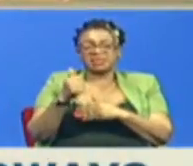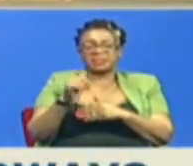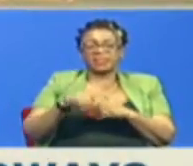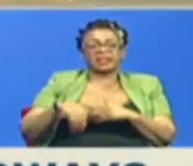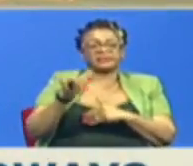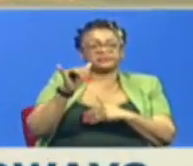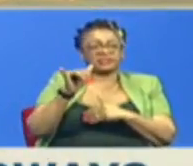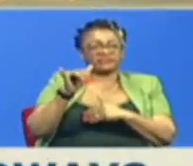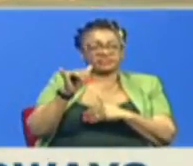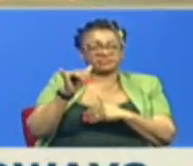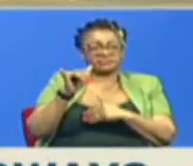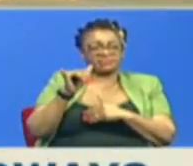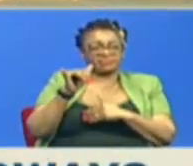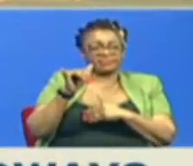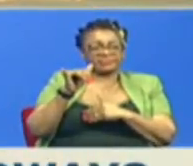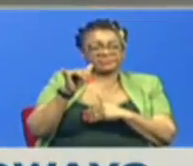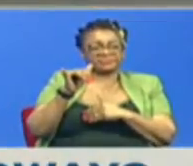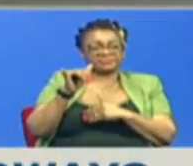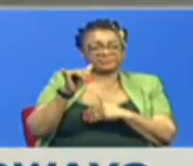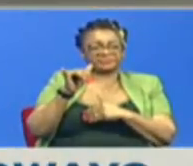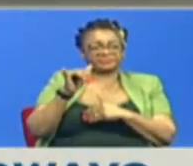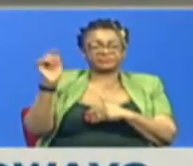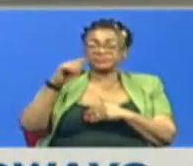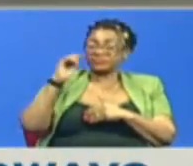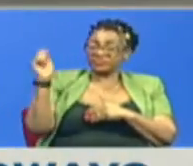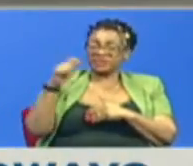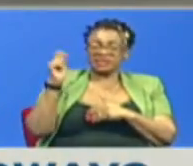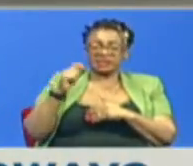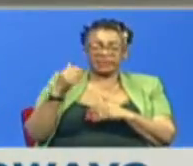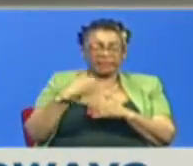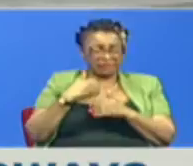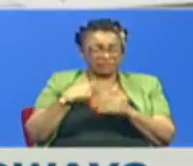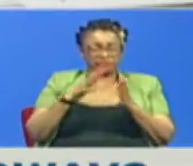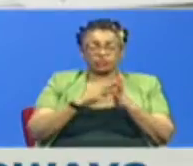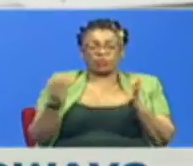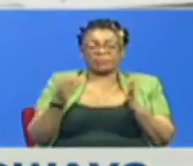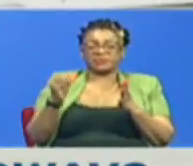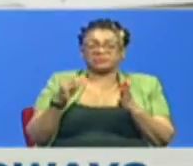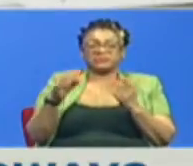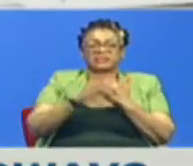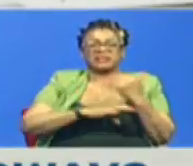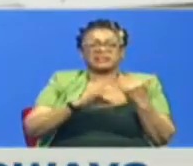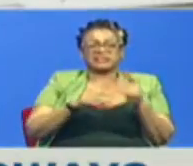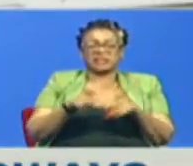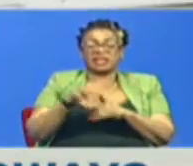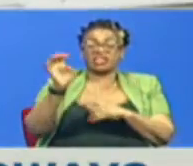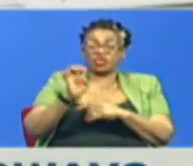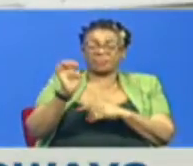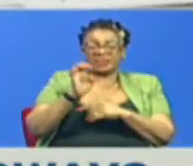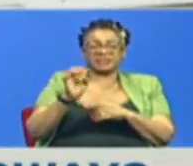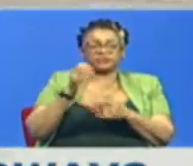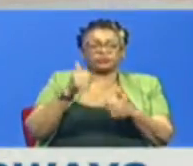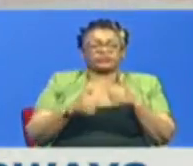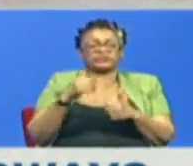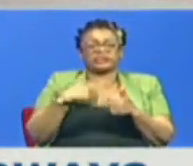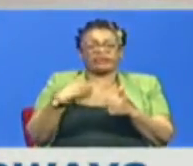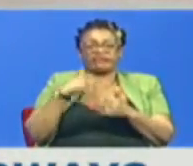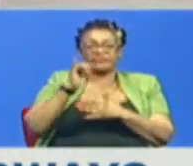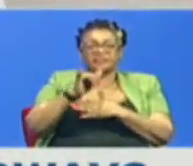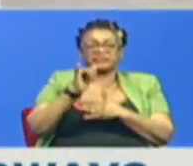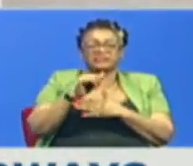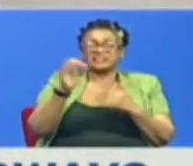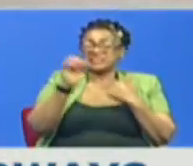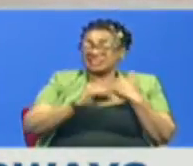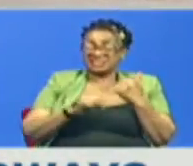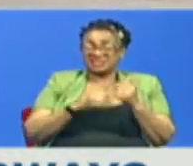In the renationalization plan, Kenya is emulating countries like Ethiopia, which runs aviation assets including state airlines and